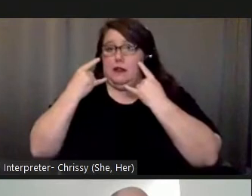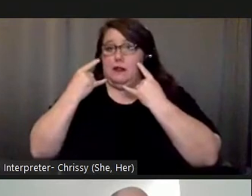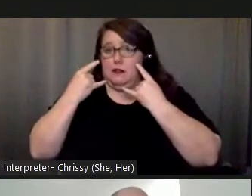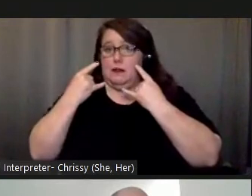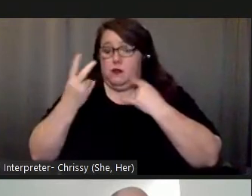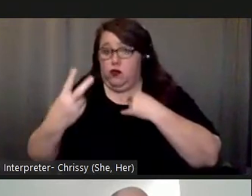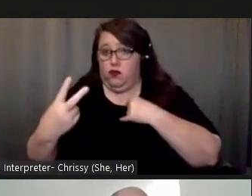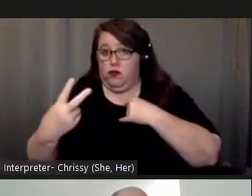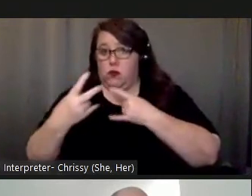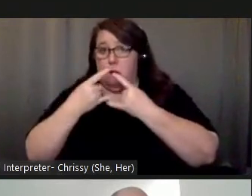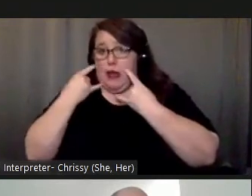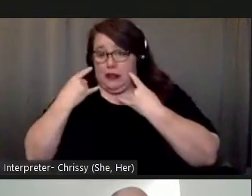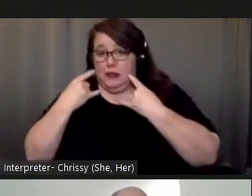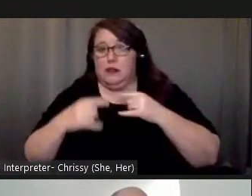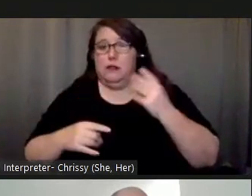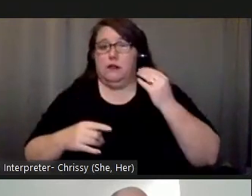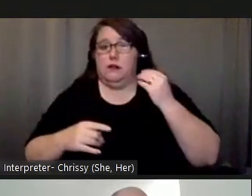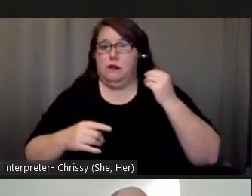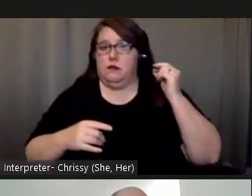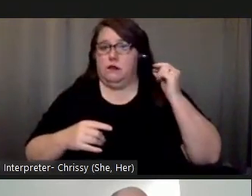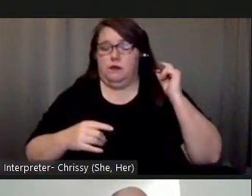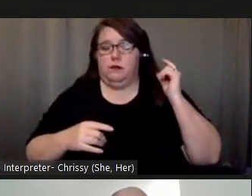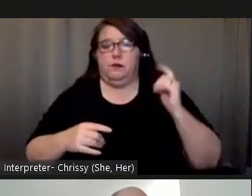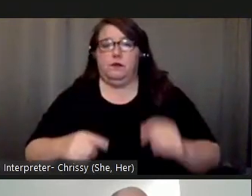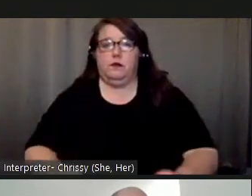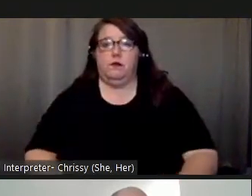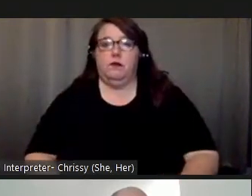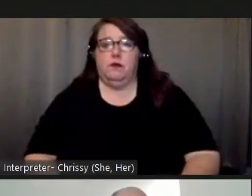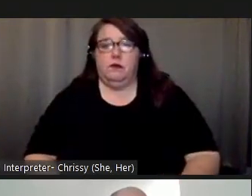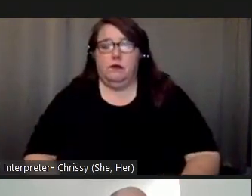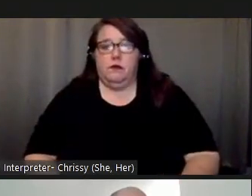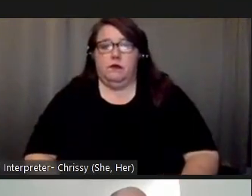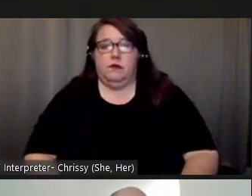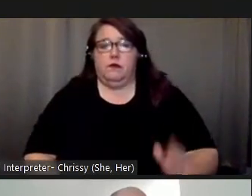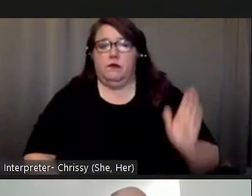tying a knot at the base of the